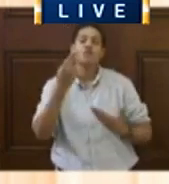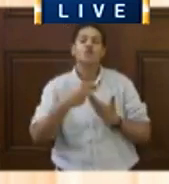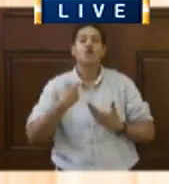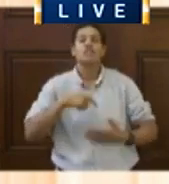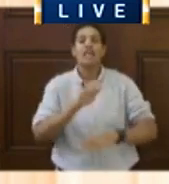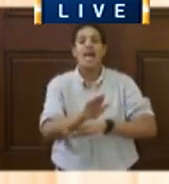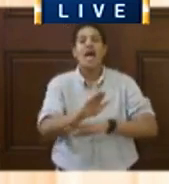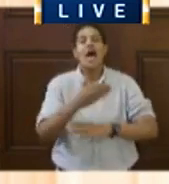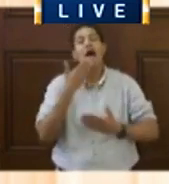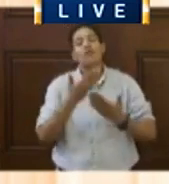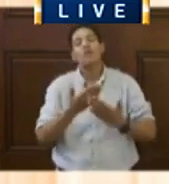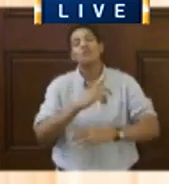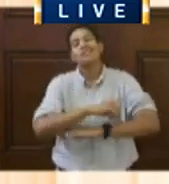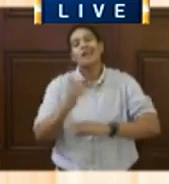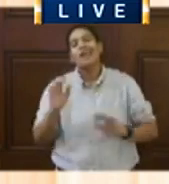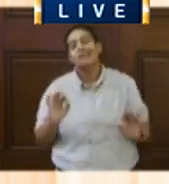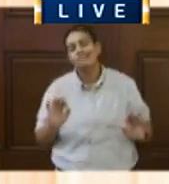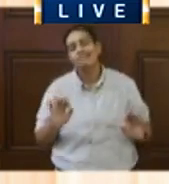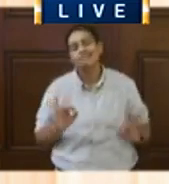good day.